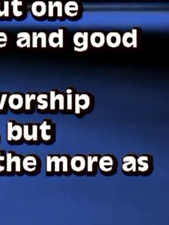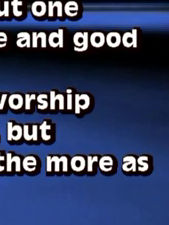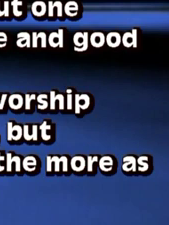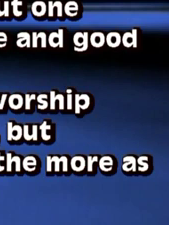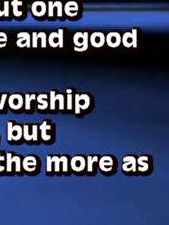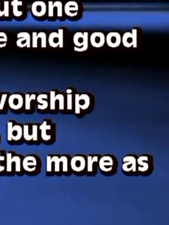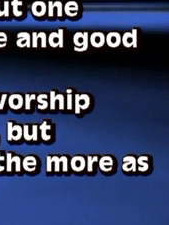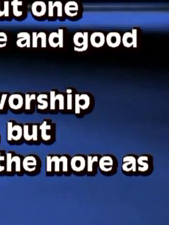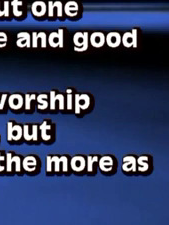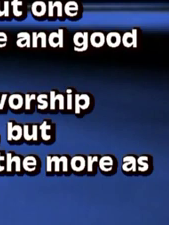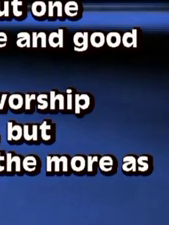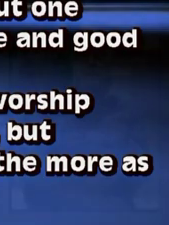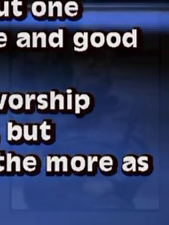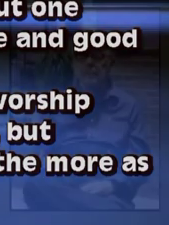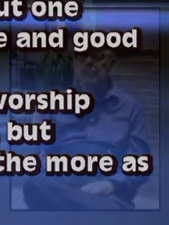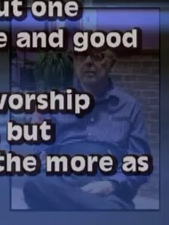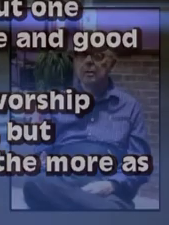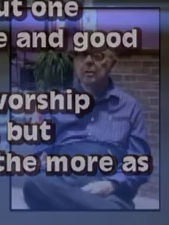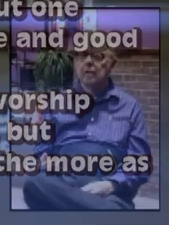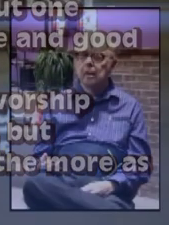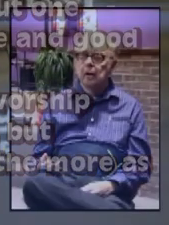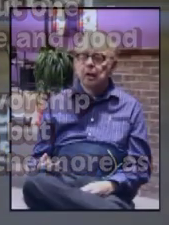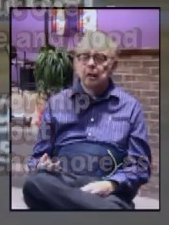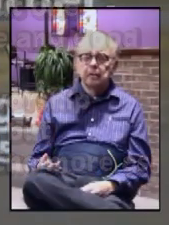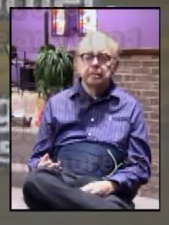What does this mean?